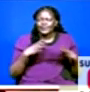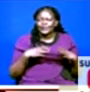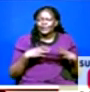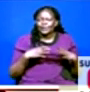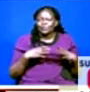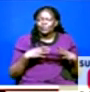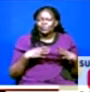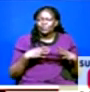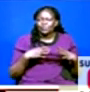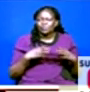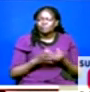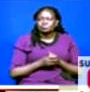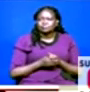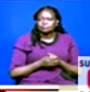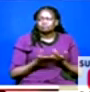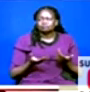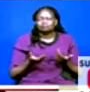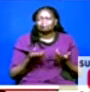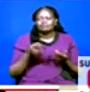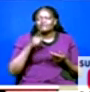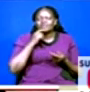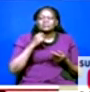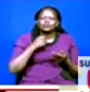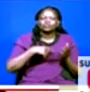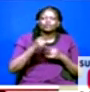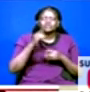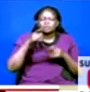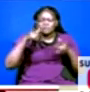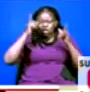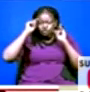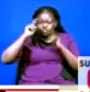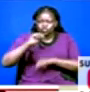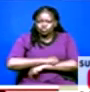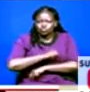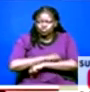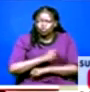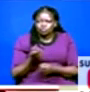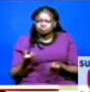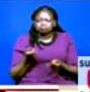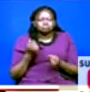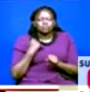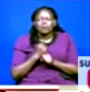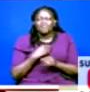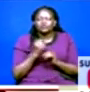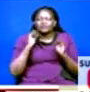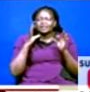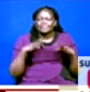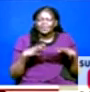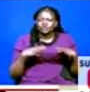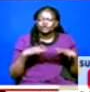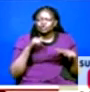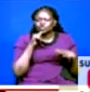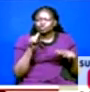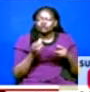your father sold all the cows to take you to school. Yeah. You are finished school, you have no job. So if this person is not